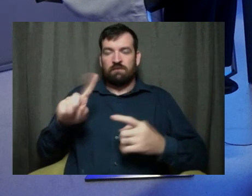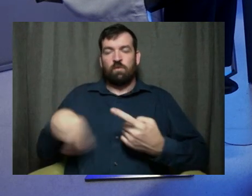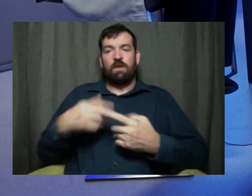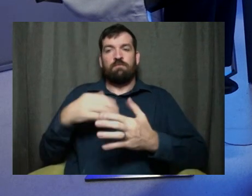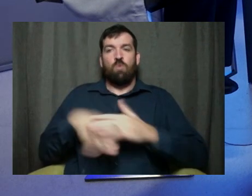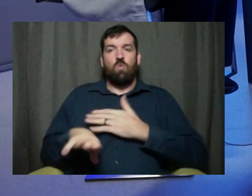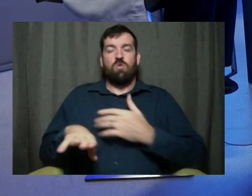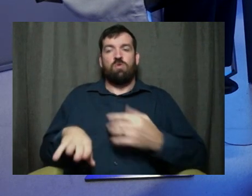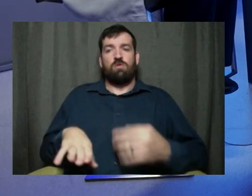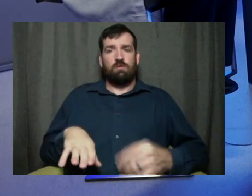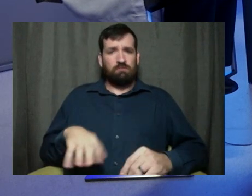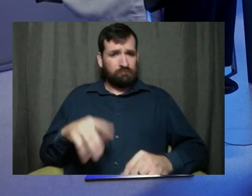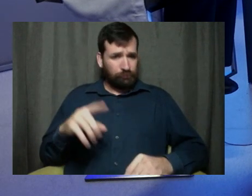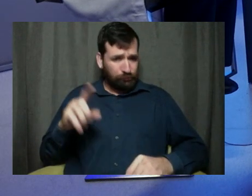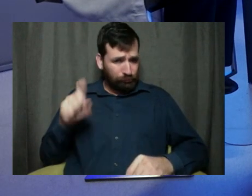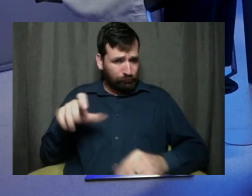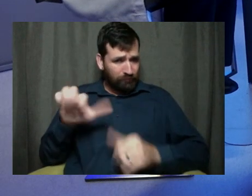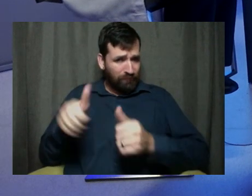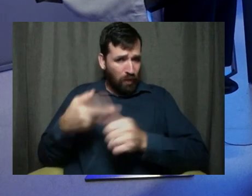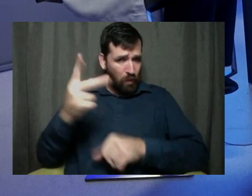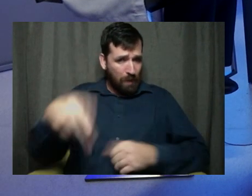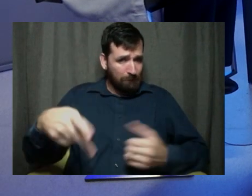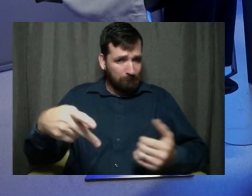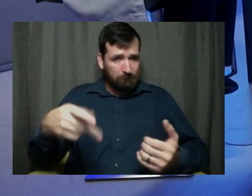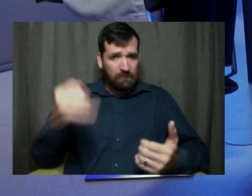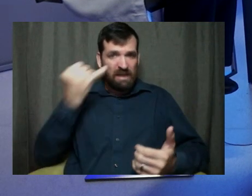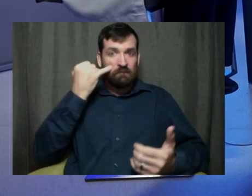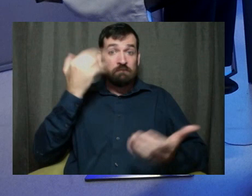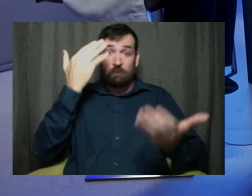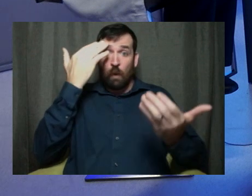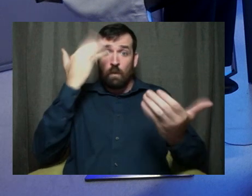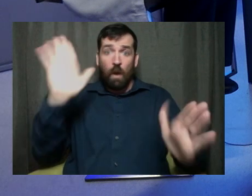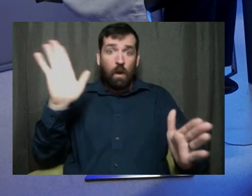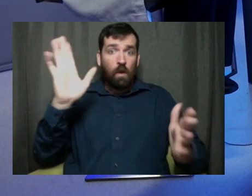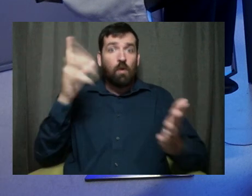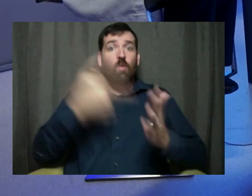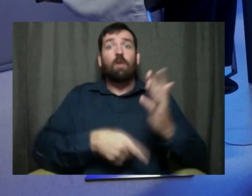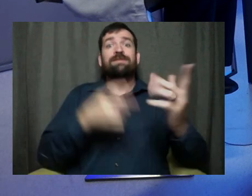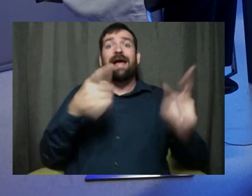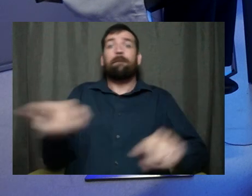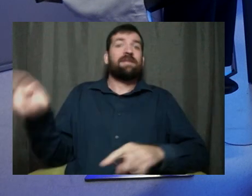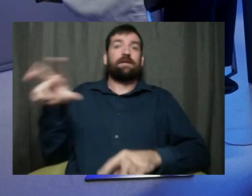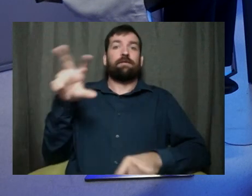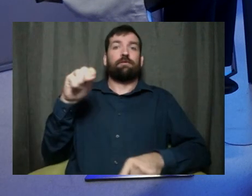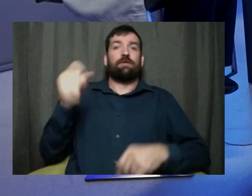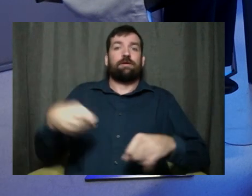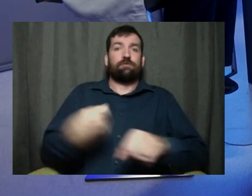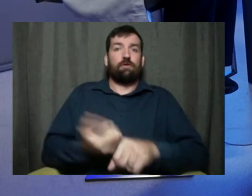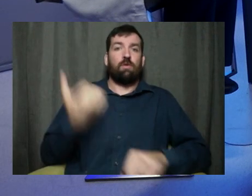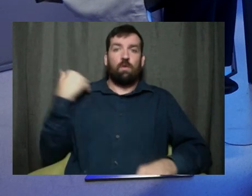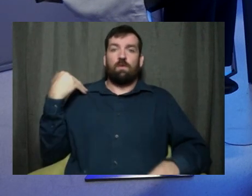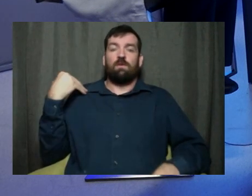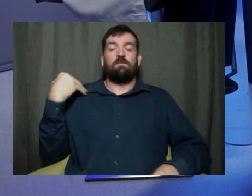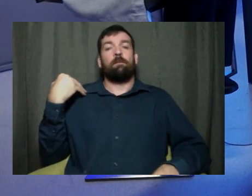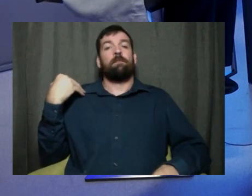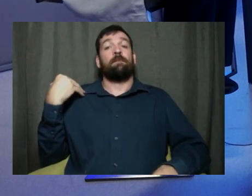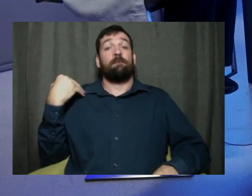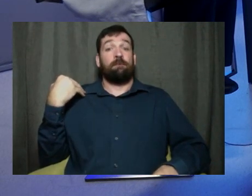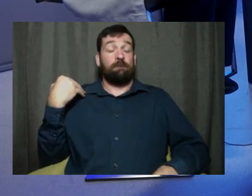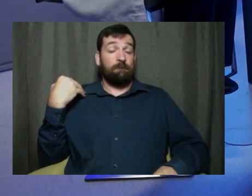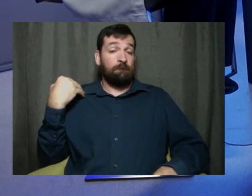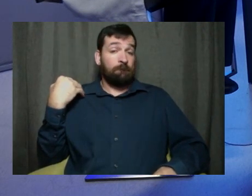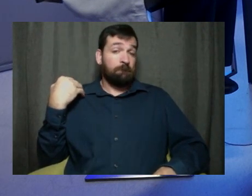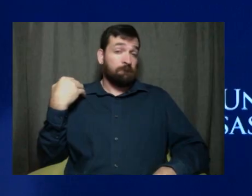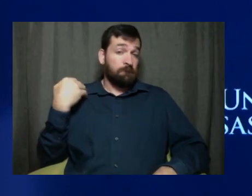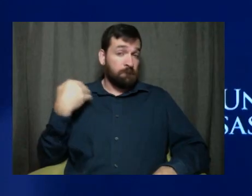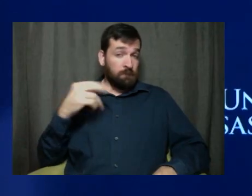Is that something he should follow up on if you just don't know what was going on 30 years ago? What was tested 30